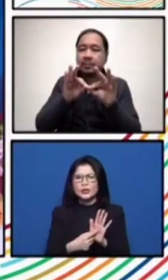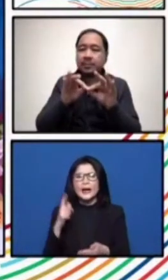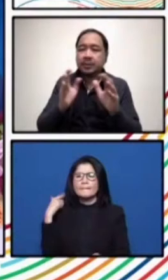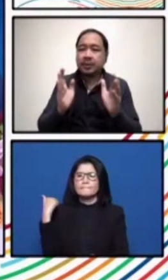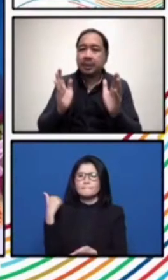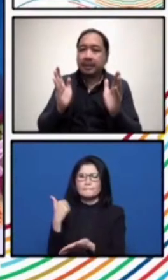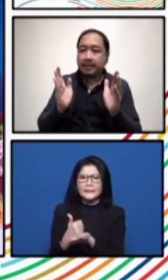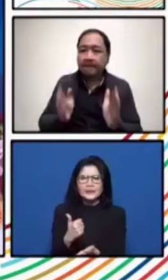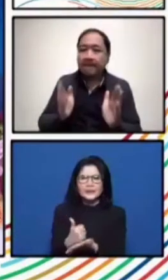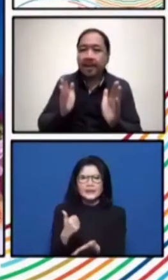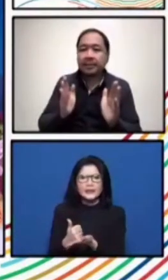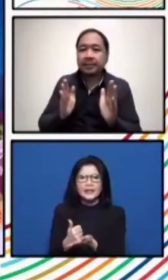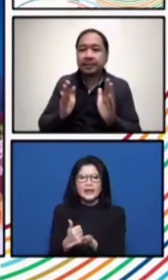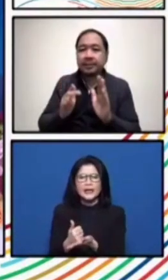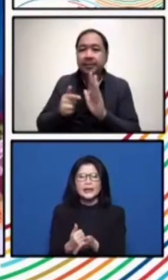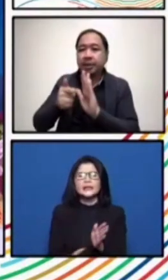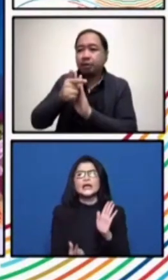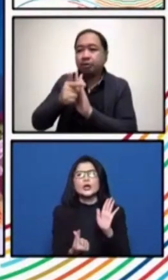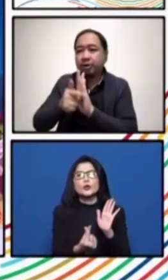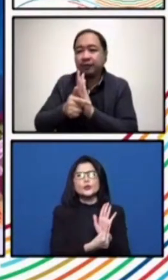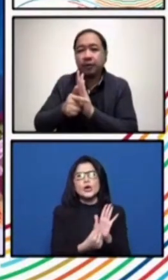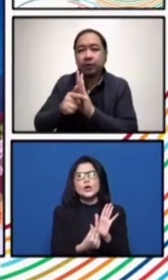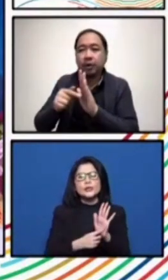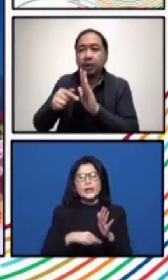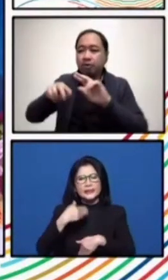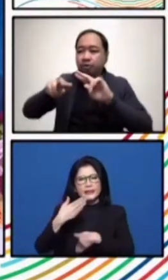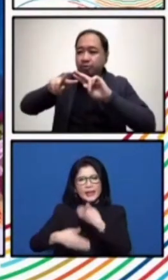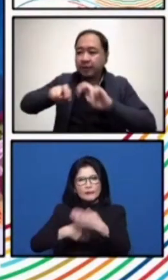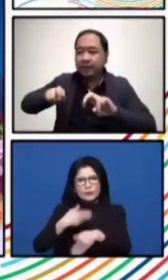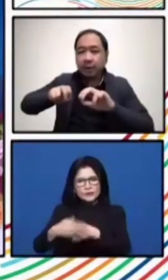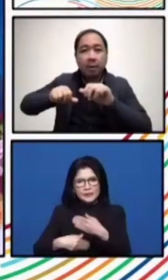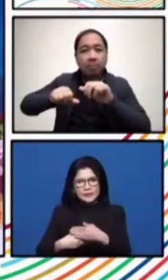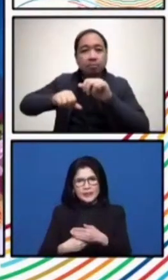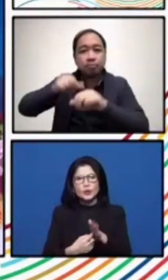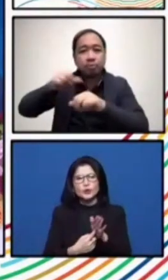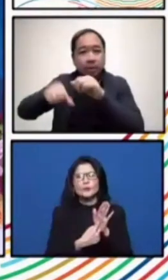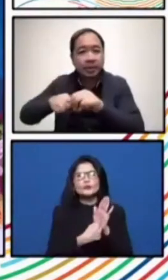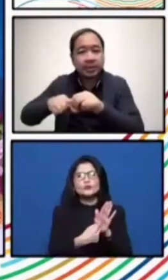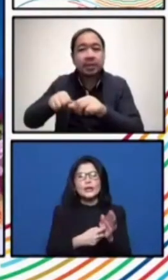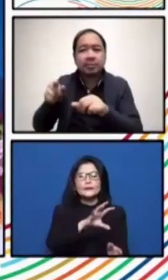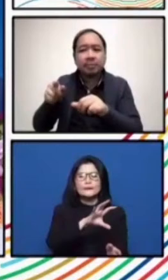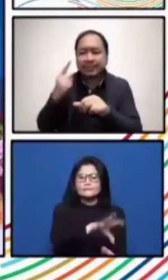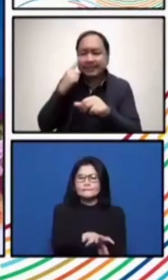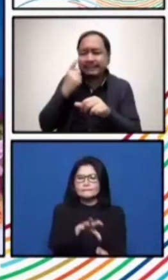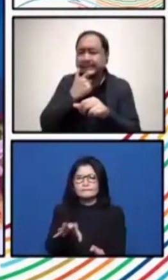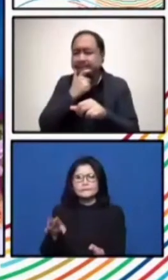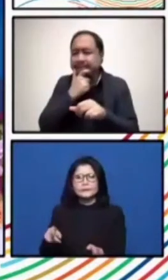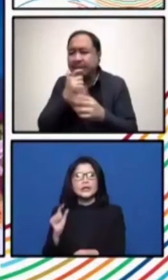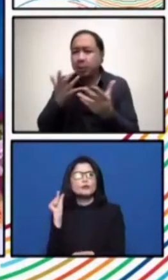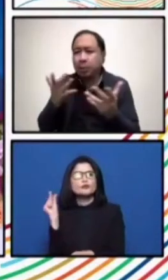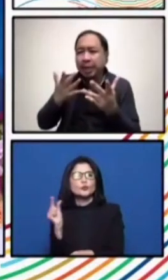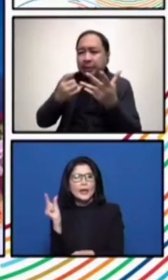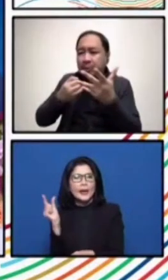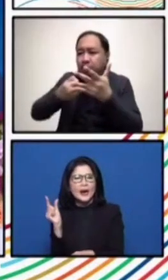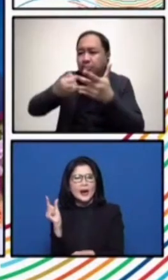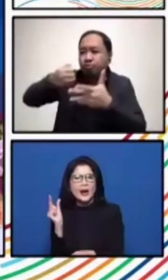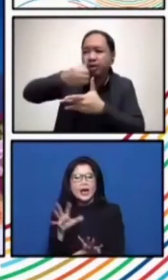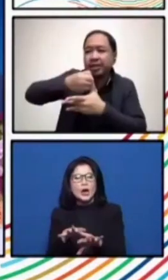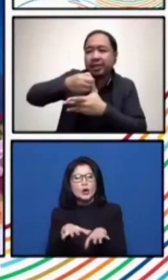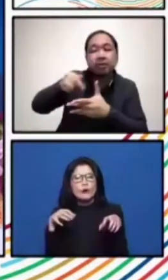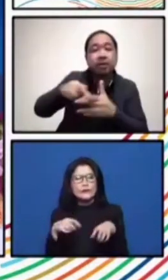legislative review process and identify the priority area where the convention should change